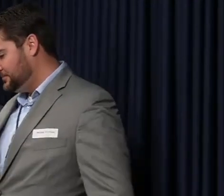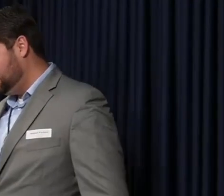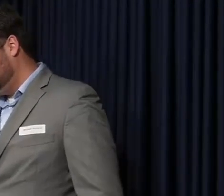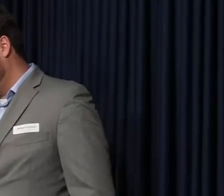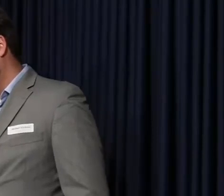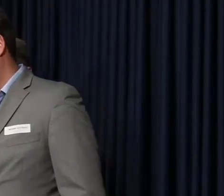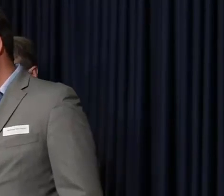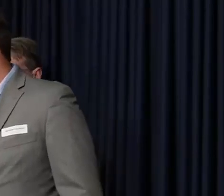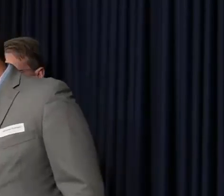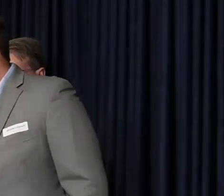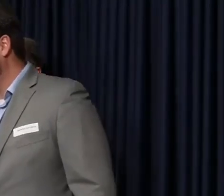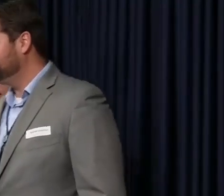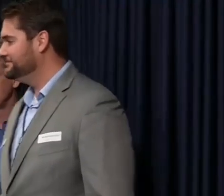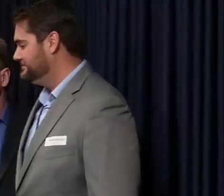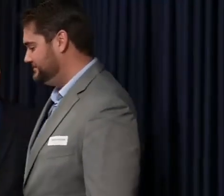Thank you, gentlemen.